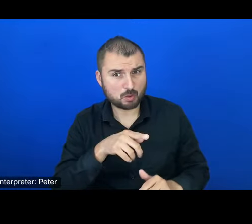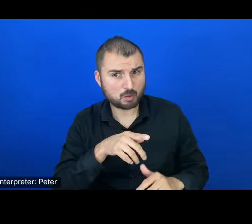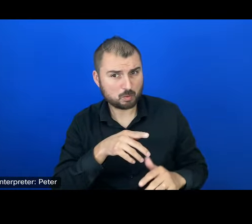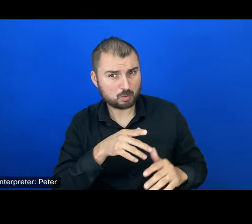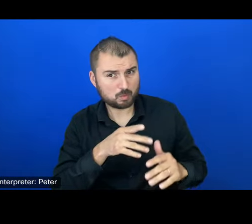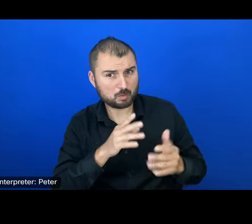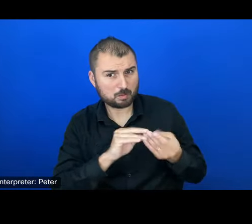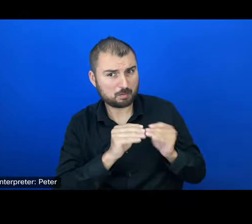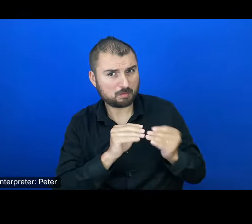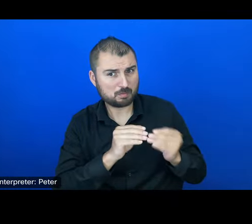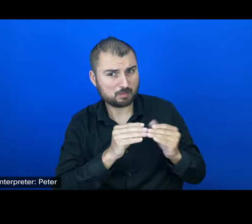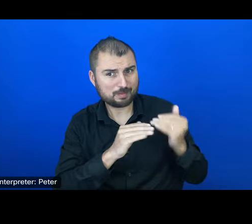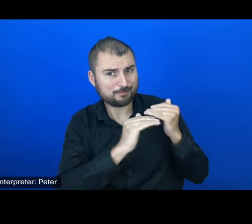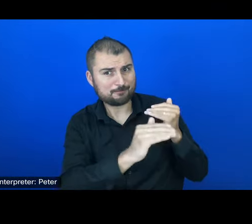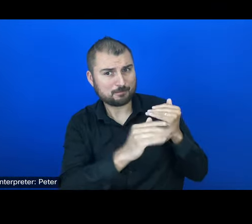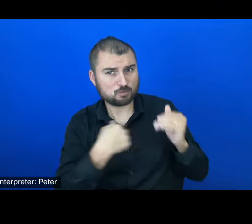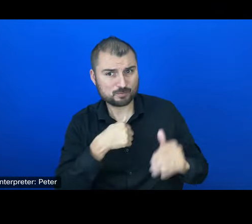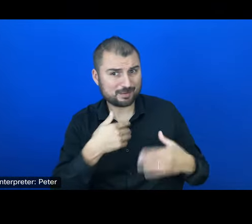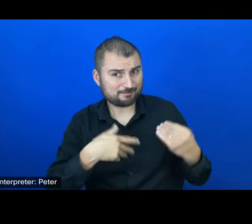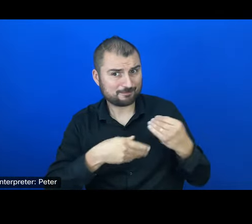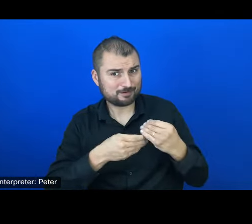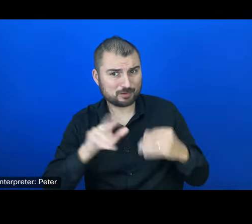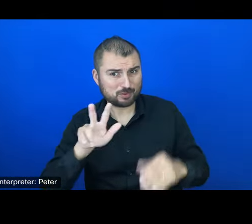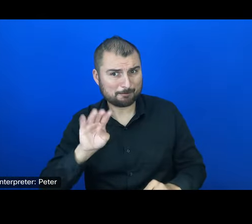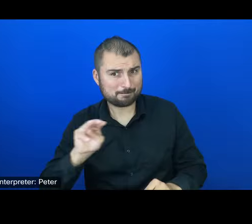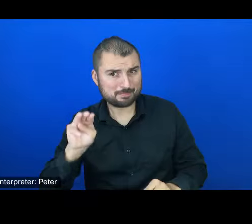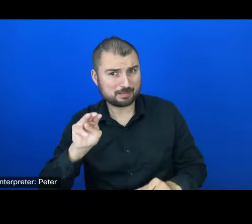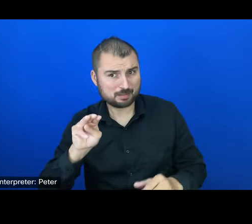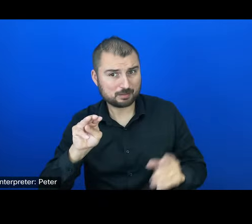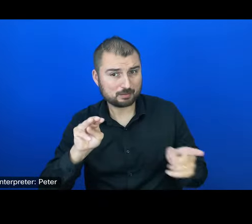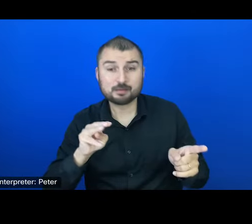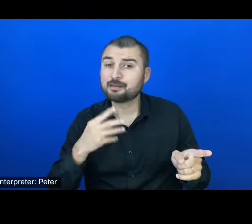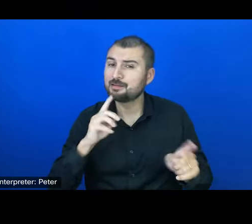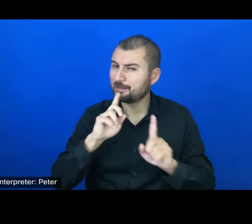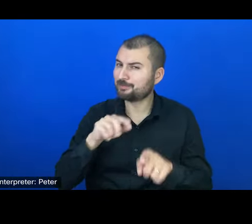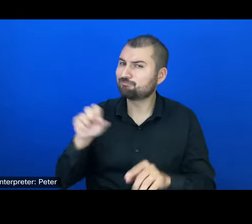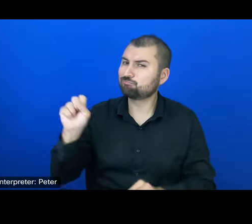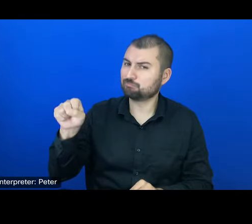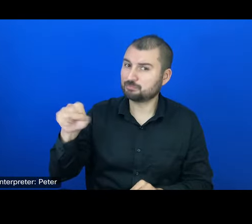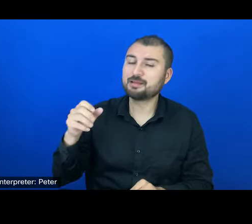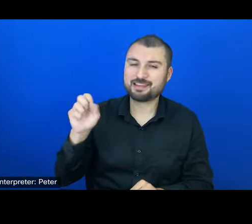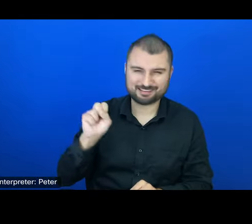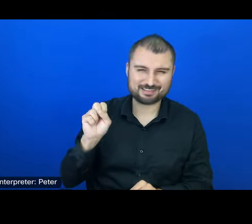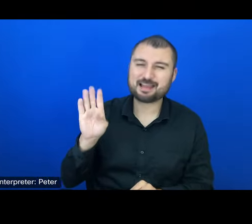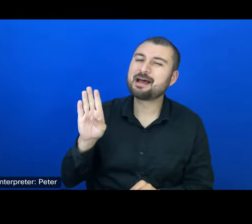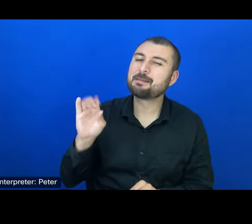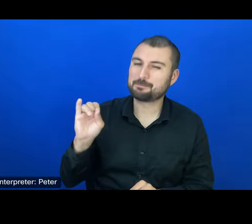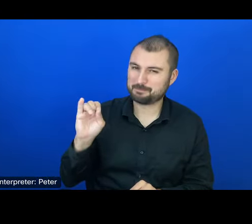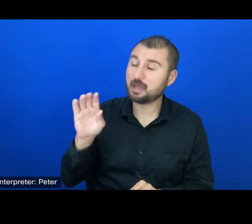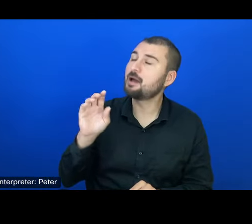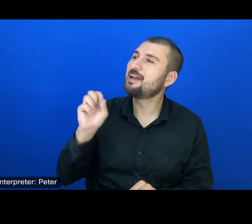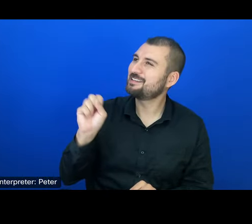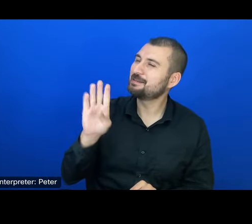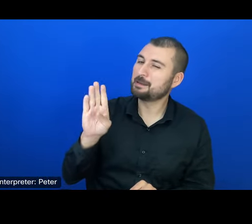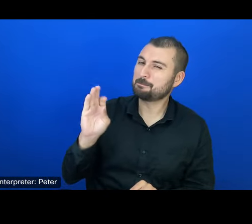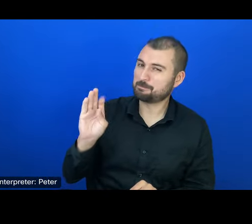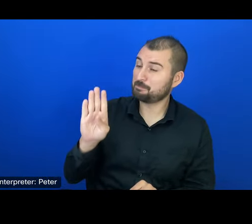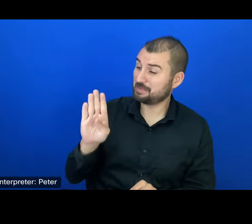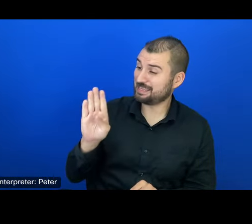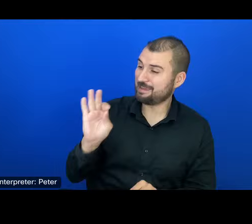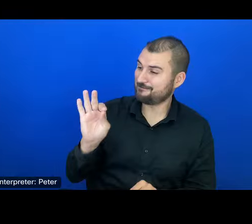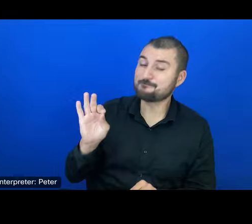extra 3 million? The answer is yes, they are SIBF funds. And the other question,